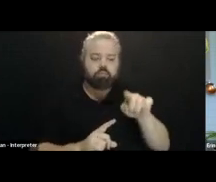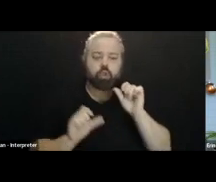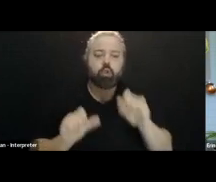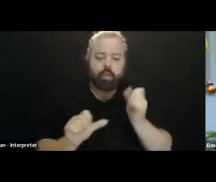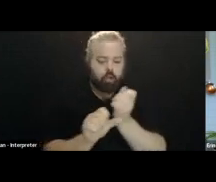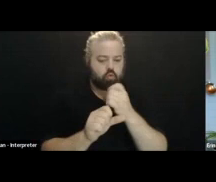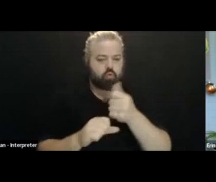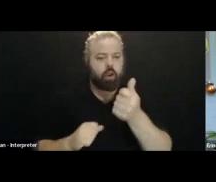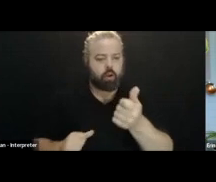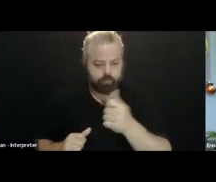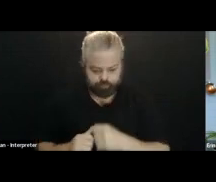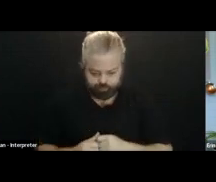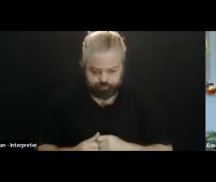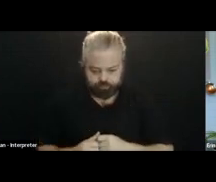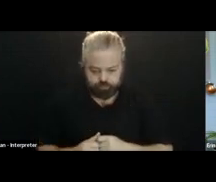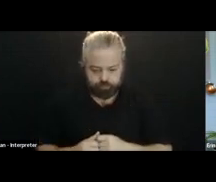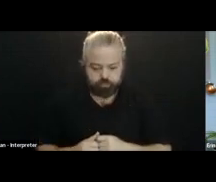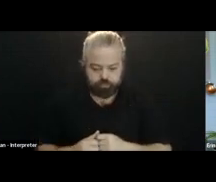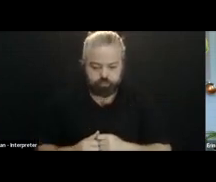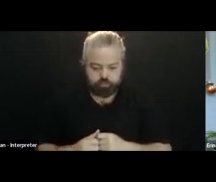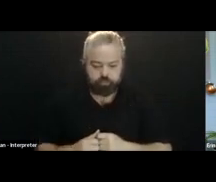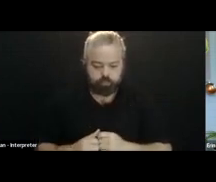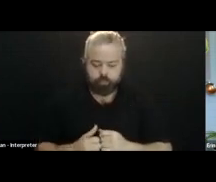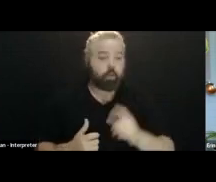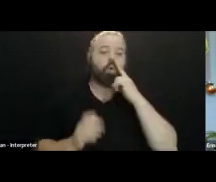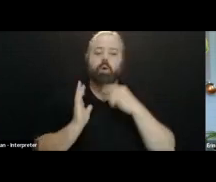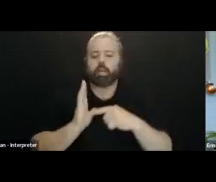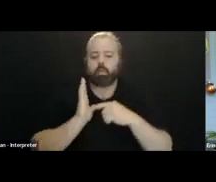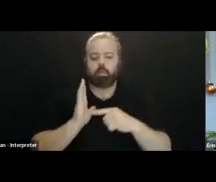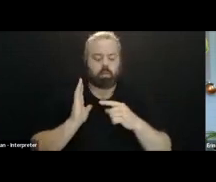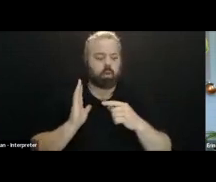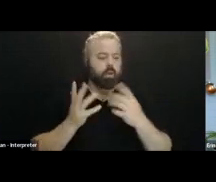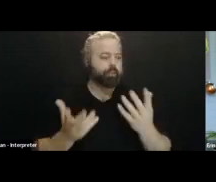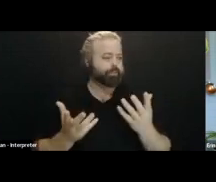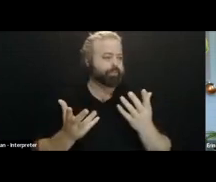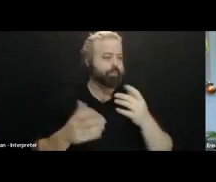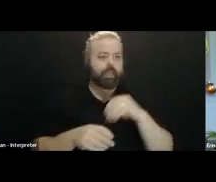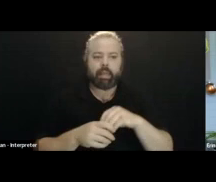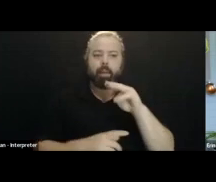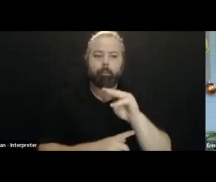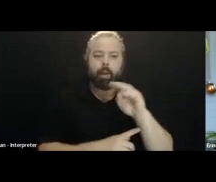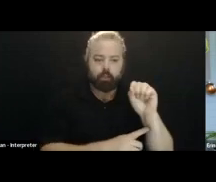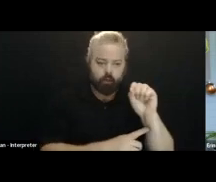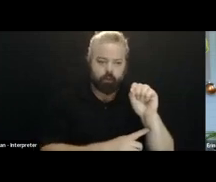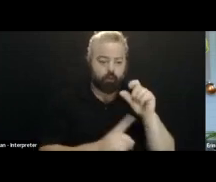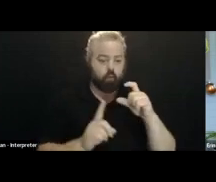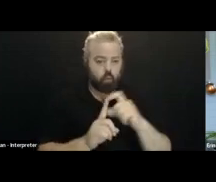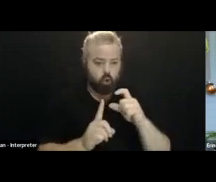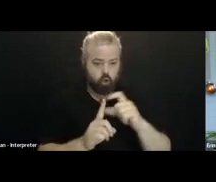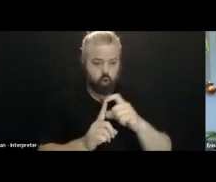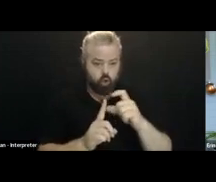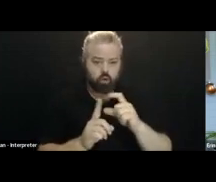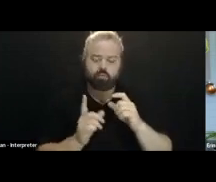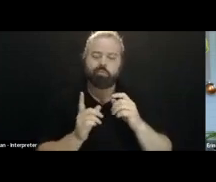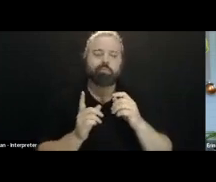own styles. And like, for instance, in Microsoft Word, oftentimes the